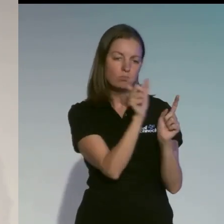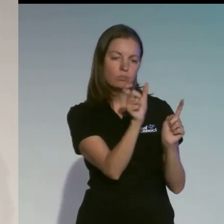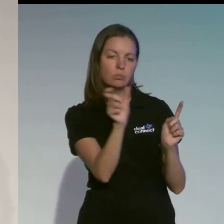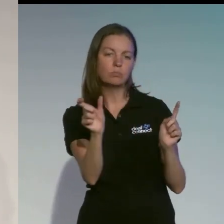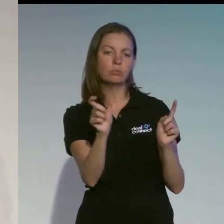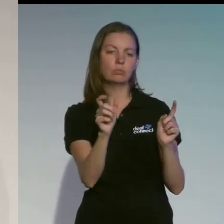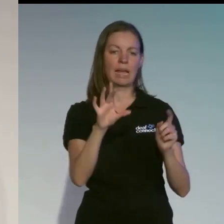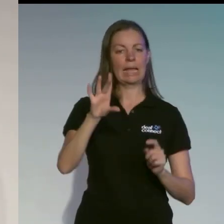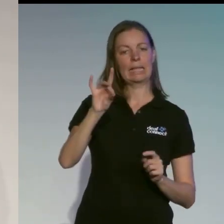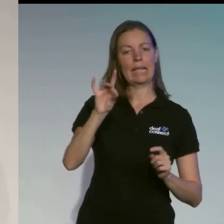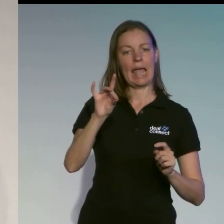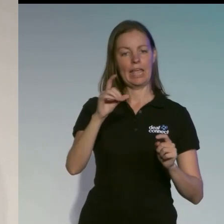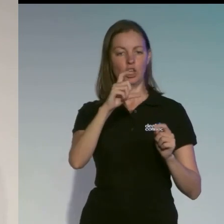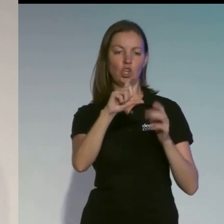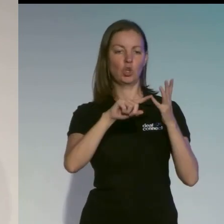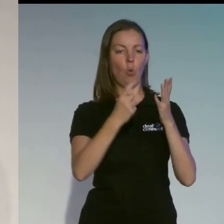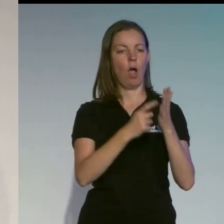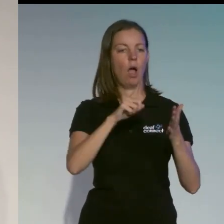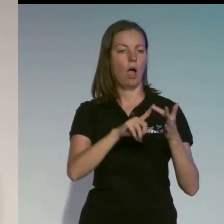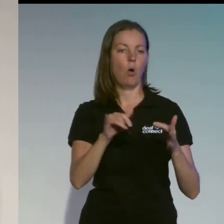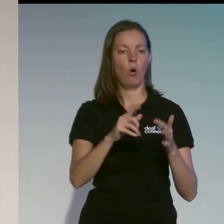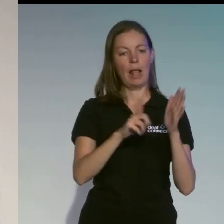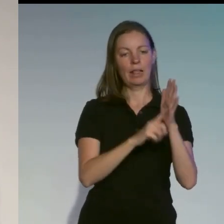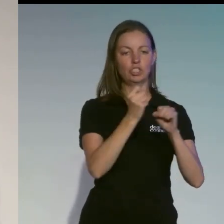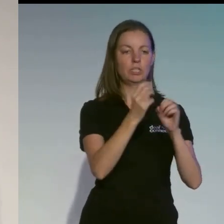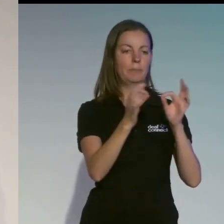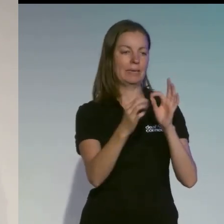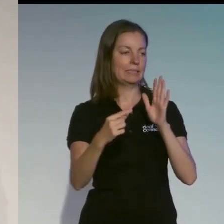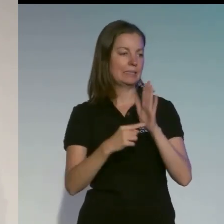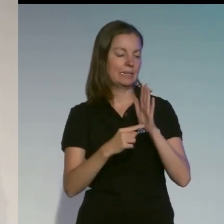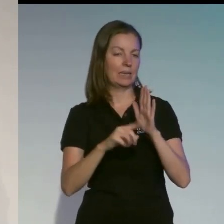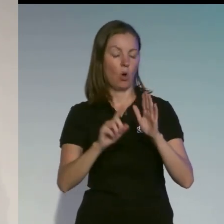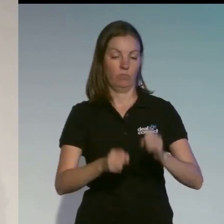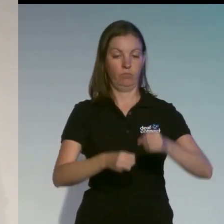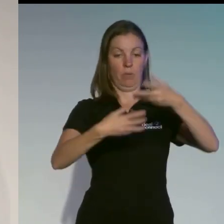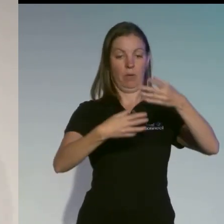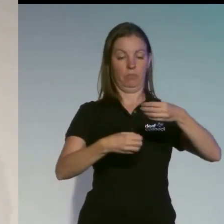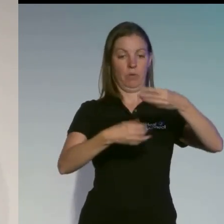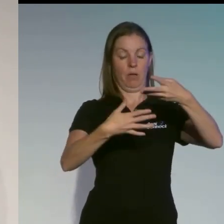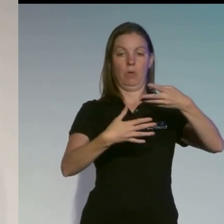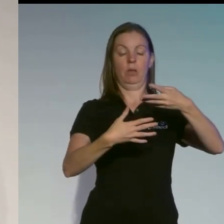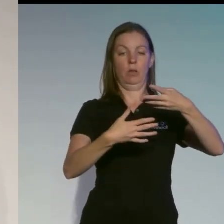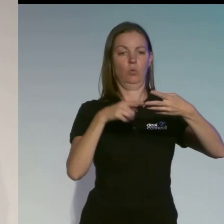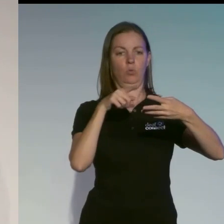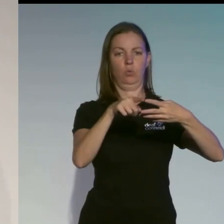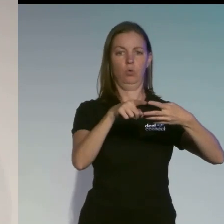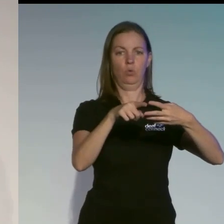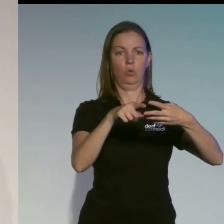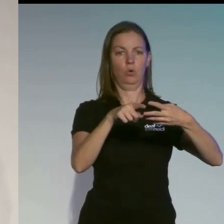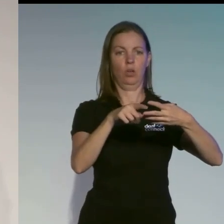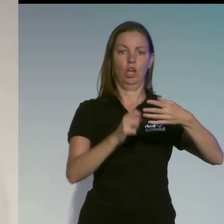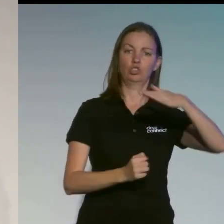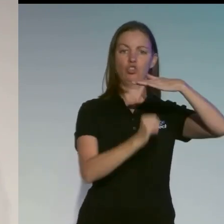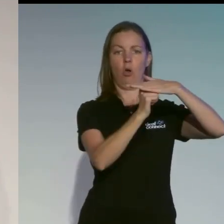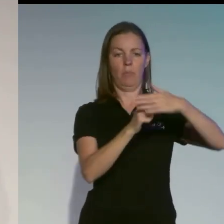cure, conversion therapy, or gay, or LGBT. The first result, like showing on the